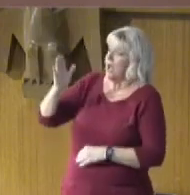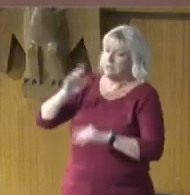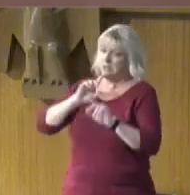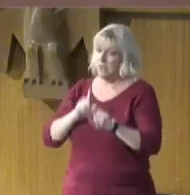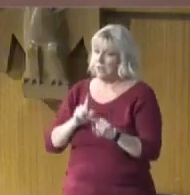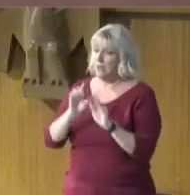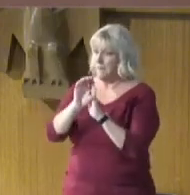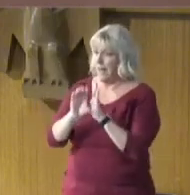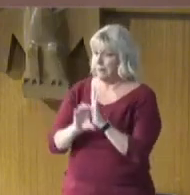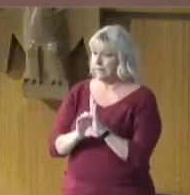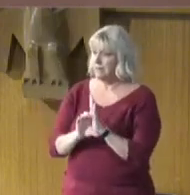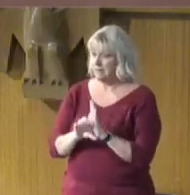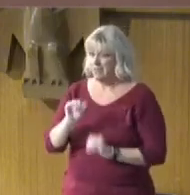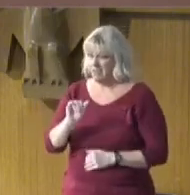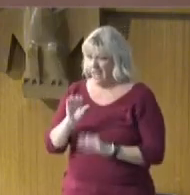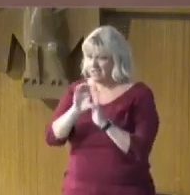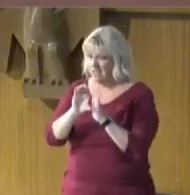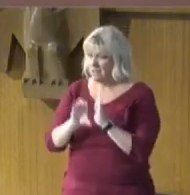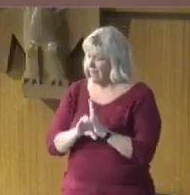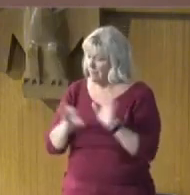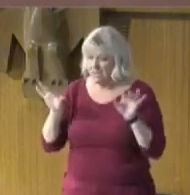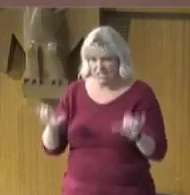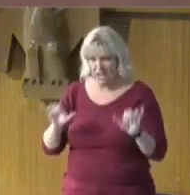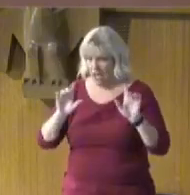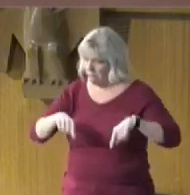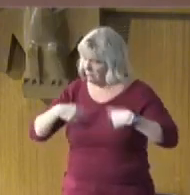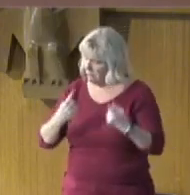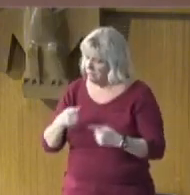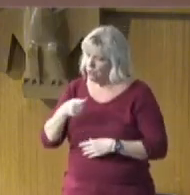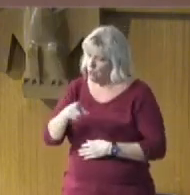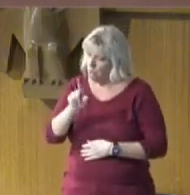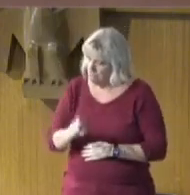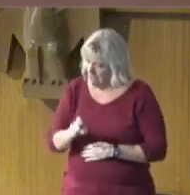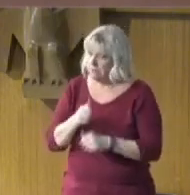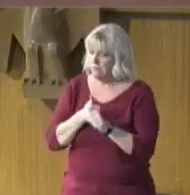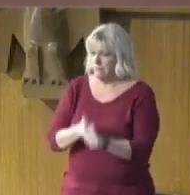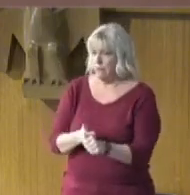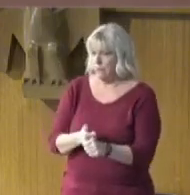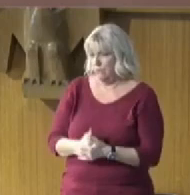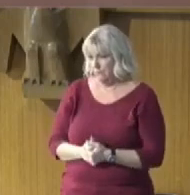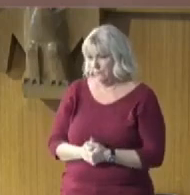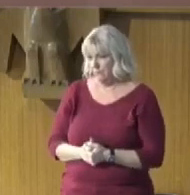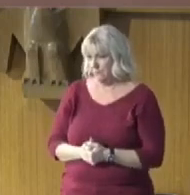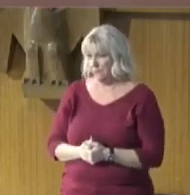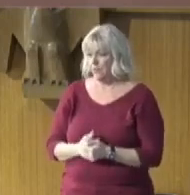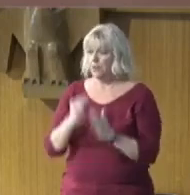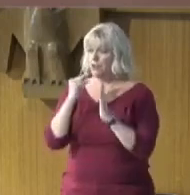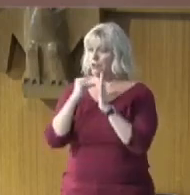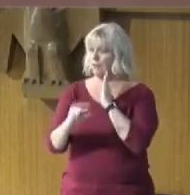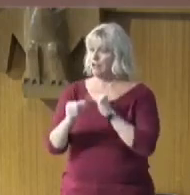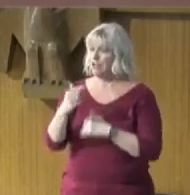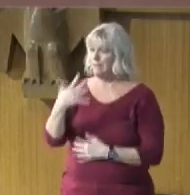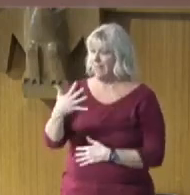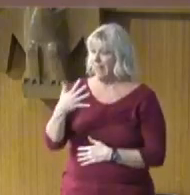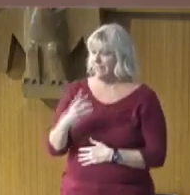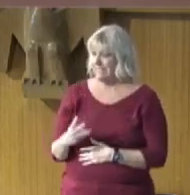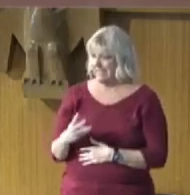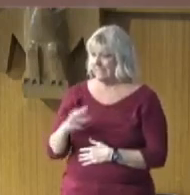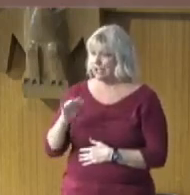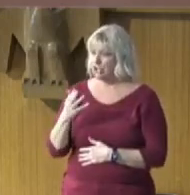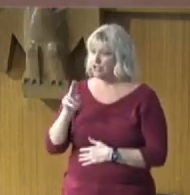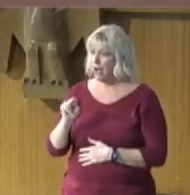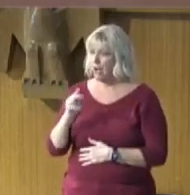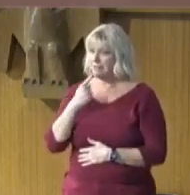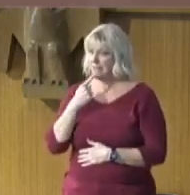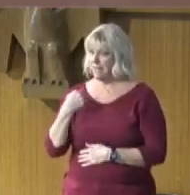This is the commandment, just as you have heard it from the beginning, you must walk in it. So in verse 5 and 6, John says, we